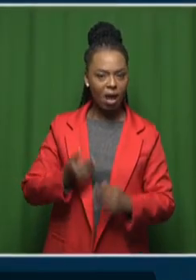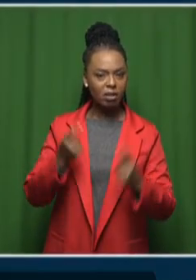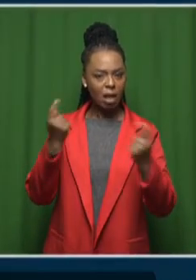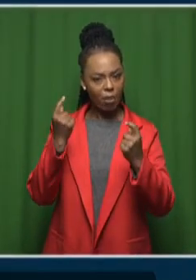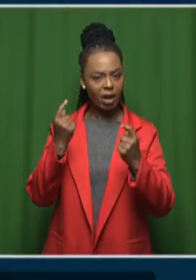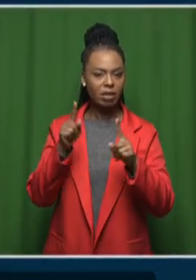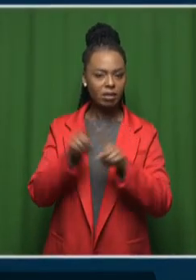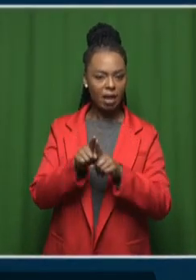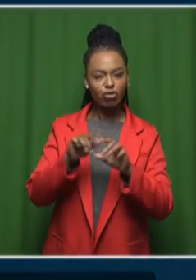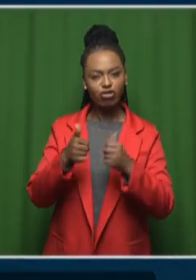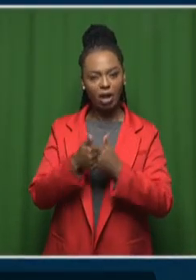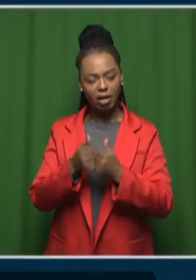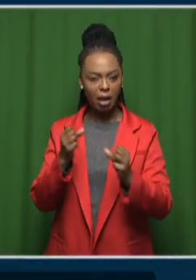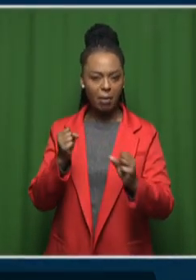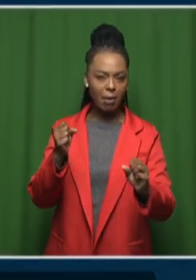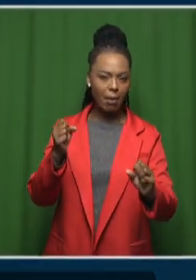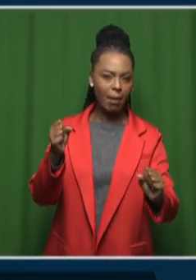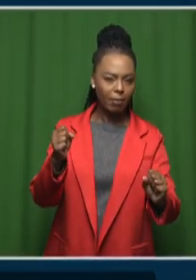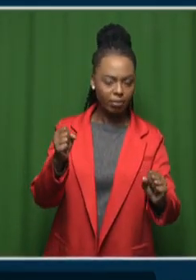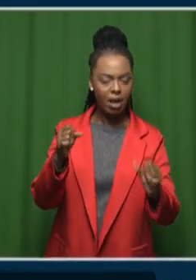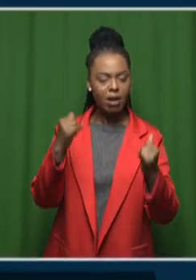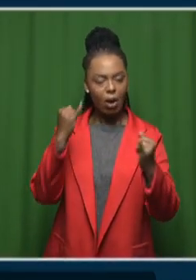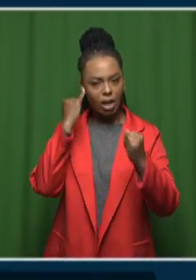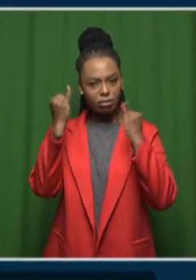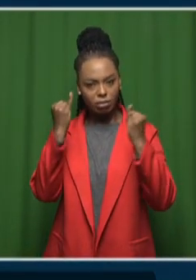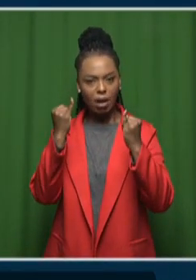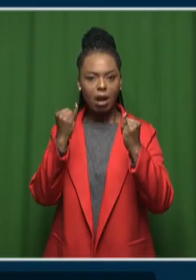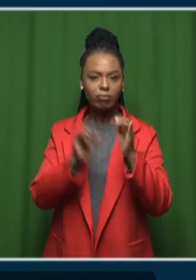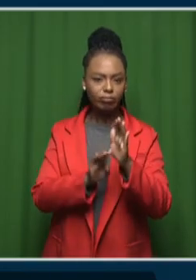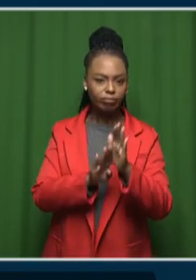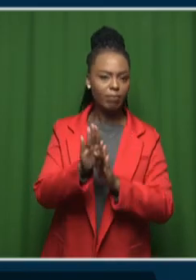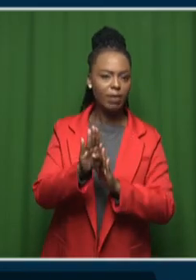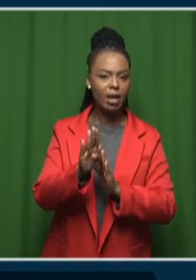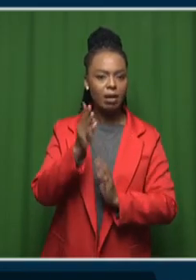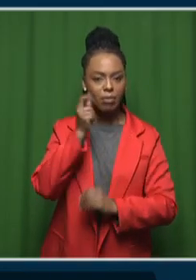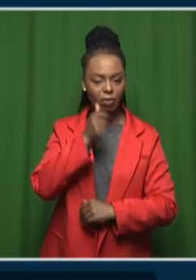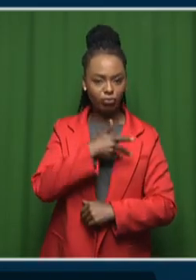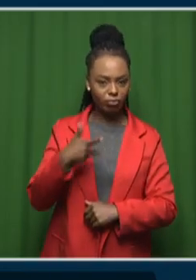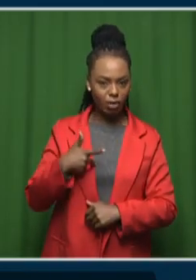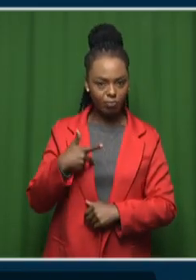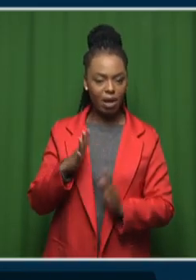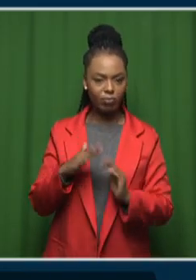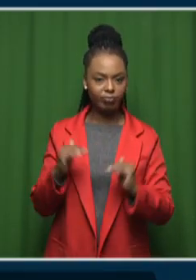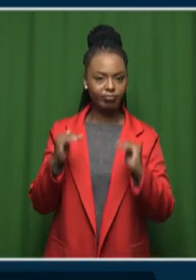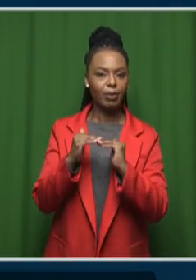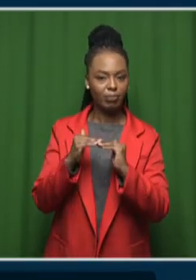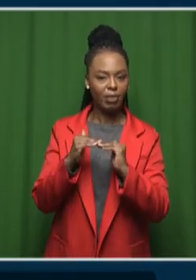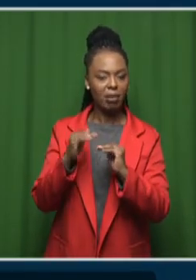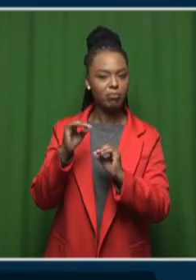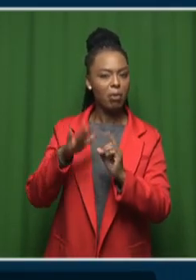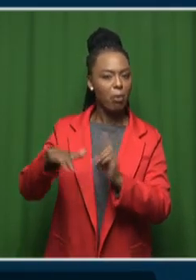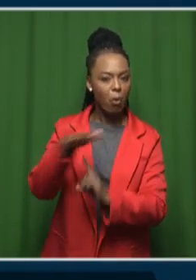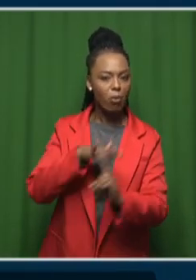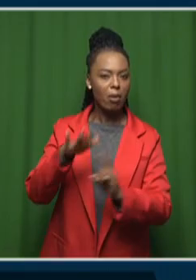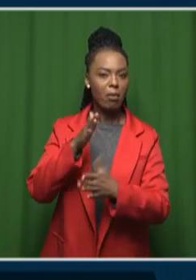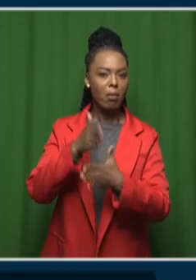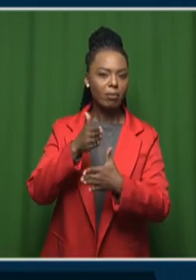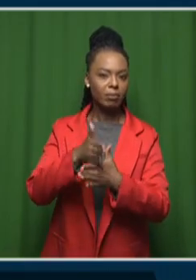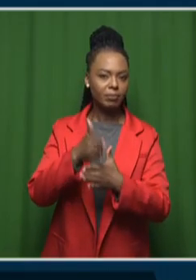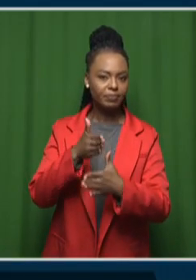encounter, and of course discussing the initiatives to promote gender equality in the industry. By recognizing their achievements, we aim to create a